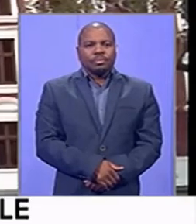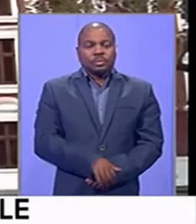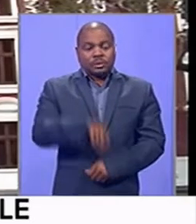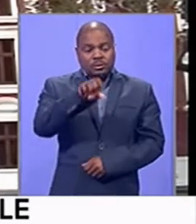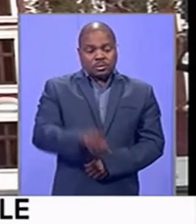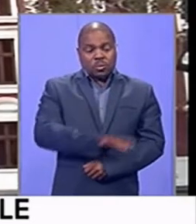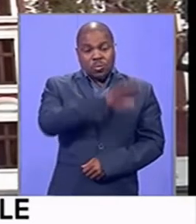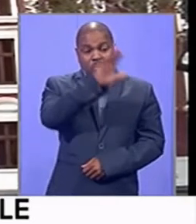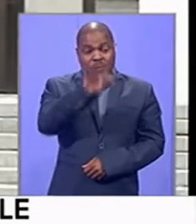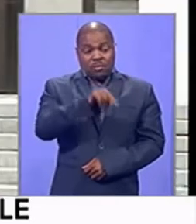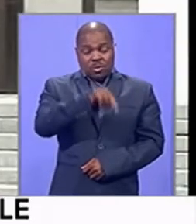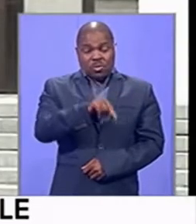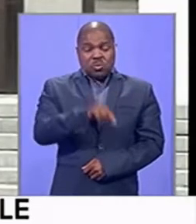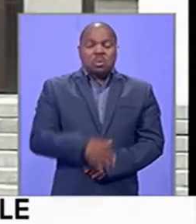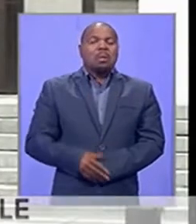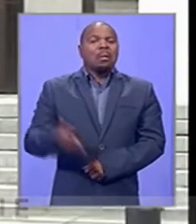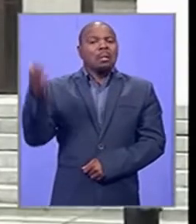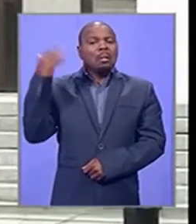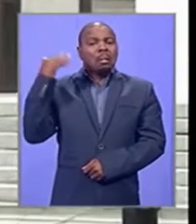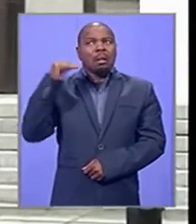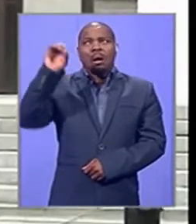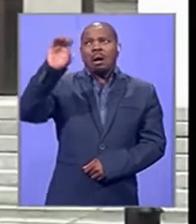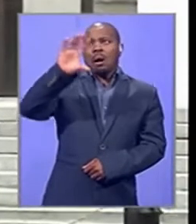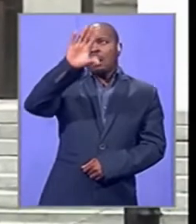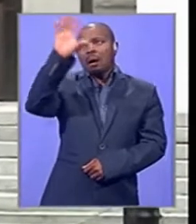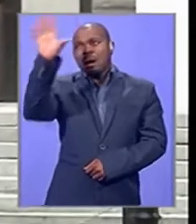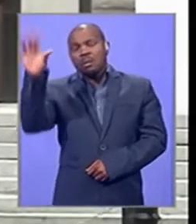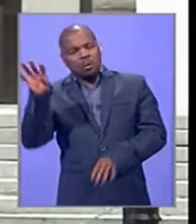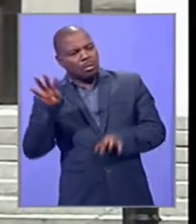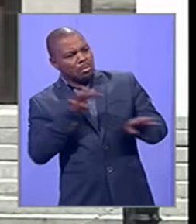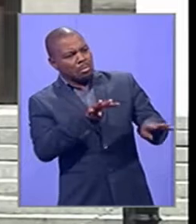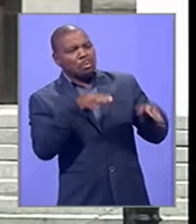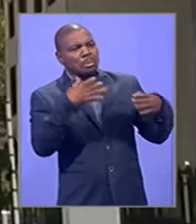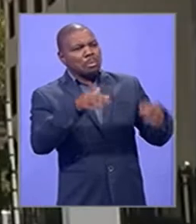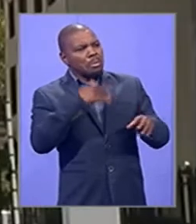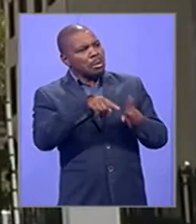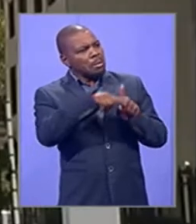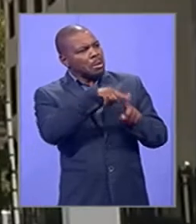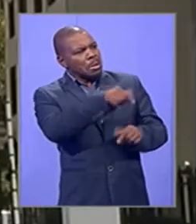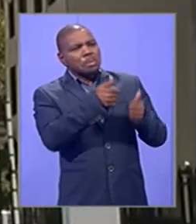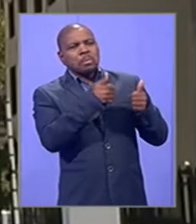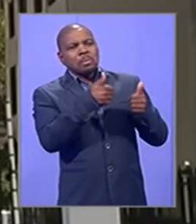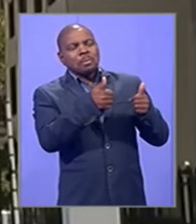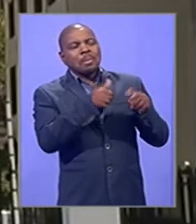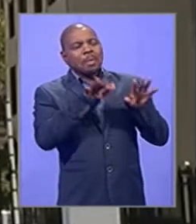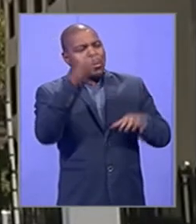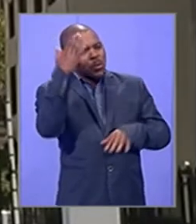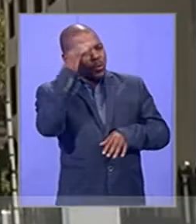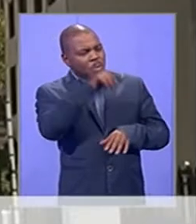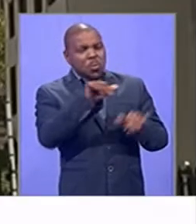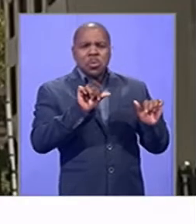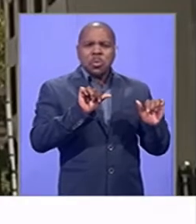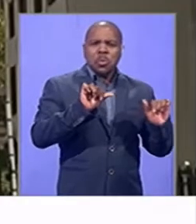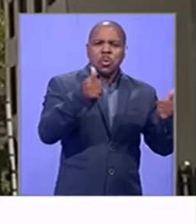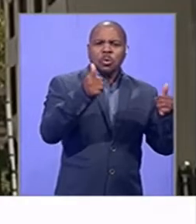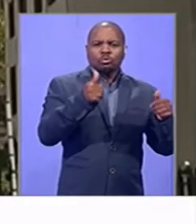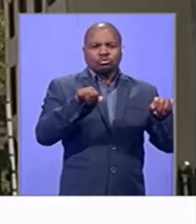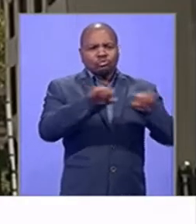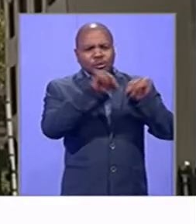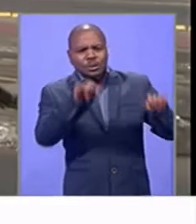Afrika Botwa e be e le seetša le tshepo ya kontinente ya Afrika e tsijwa kudu ka metheokgoparara ya maemo